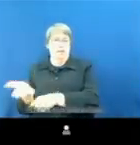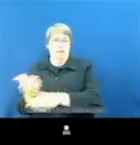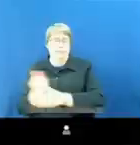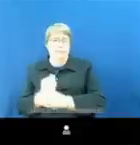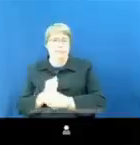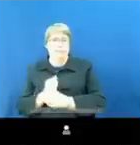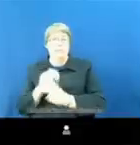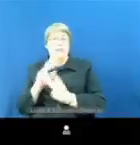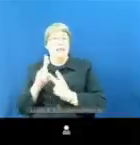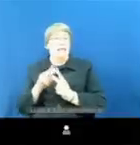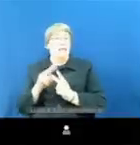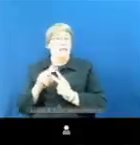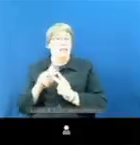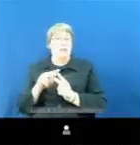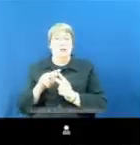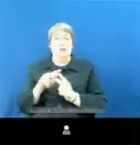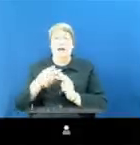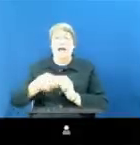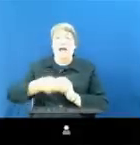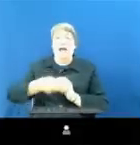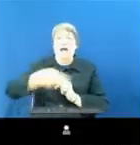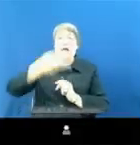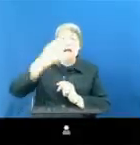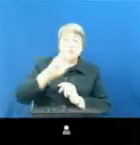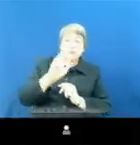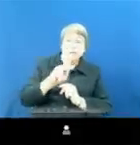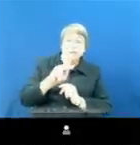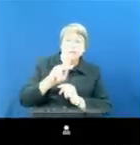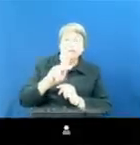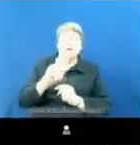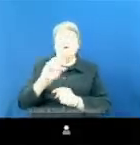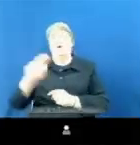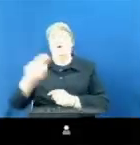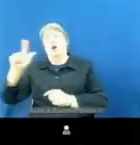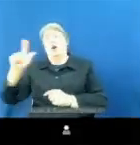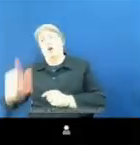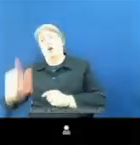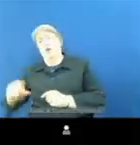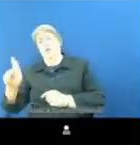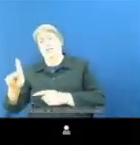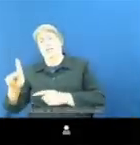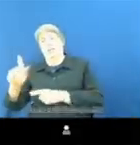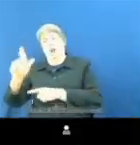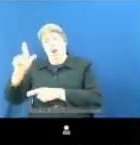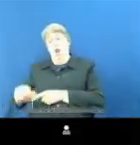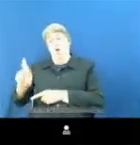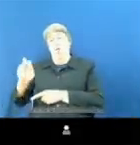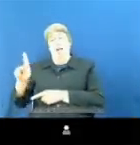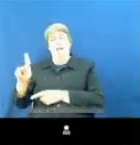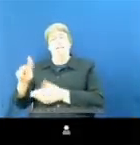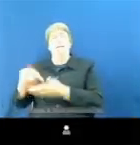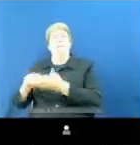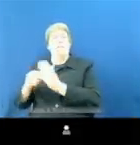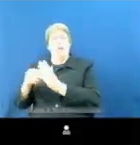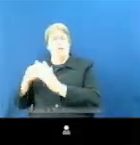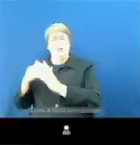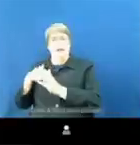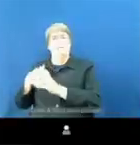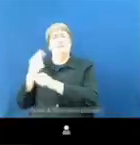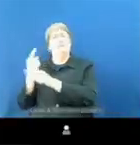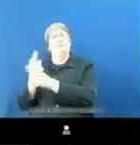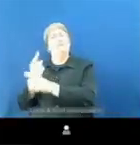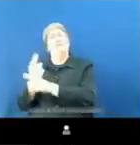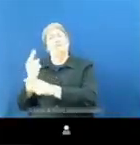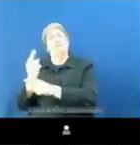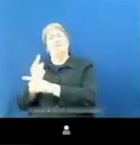either in a high-risk or in a low-risk setting. Low-risk settings are those that involve routine and predictable